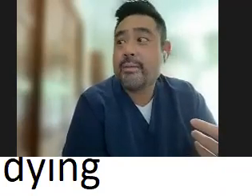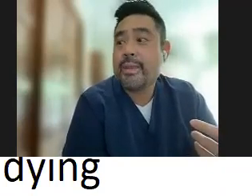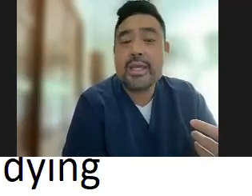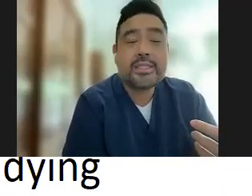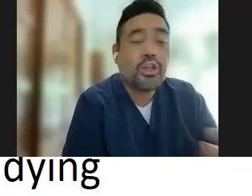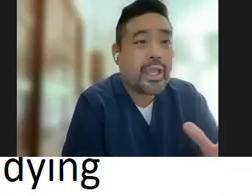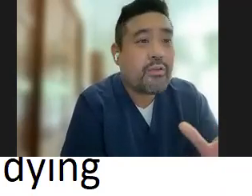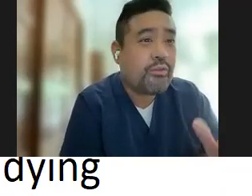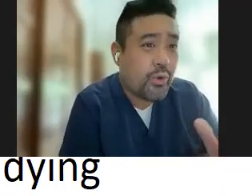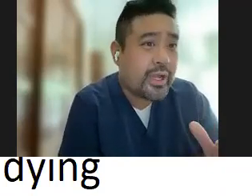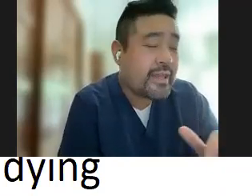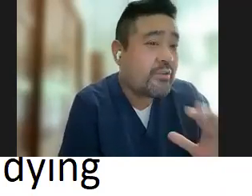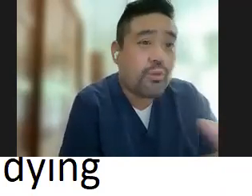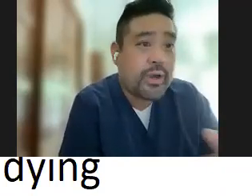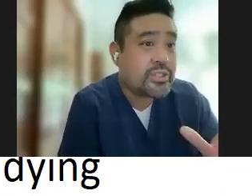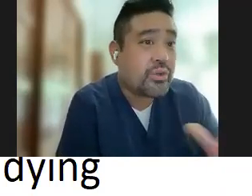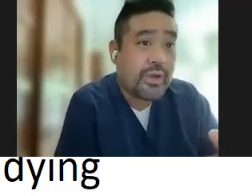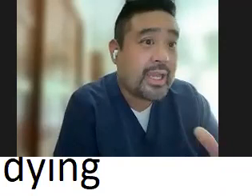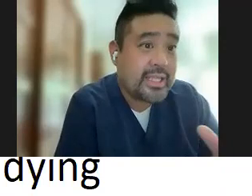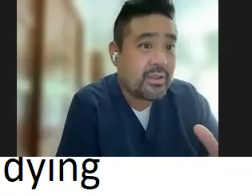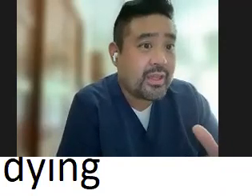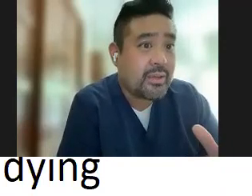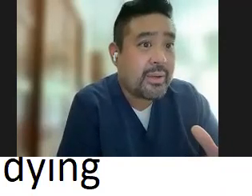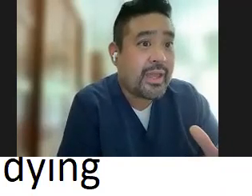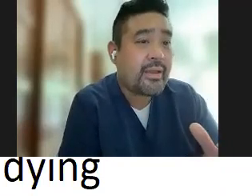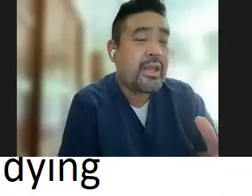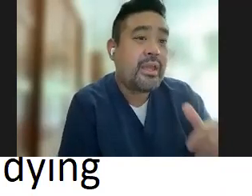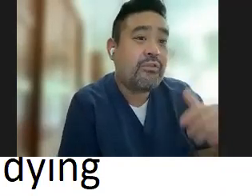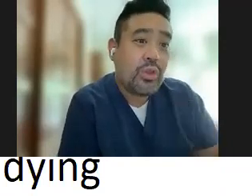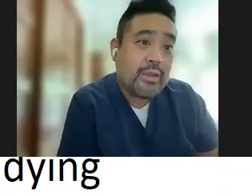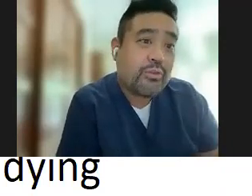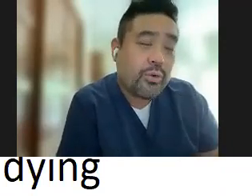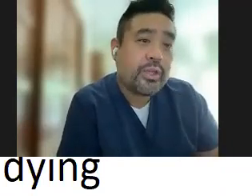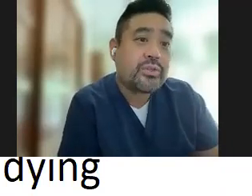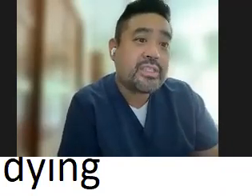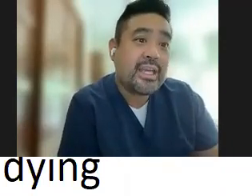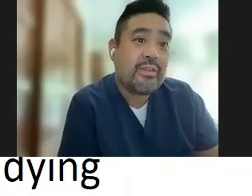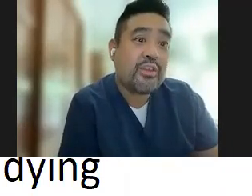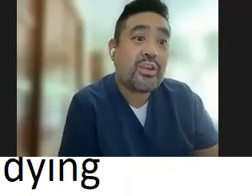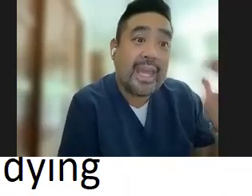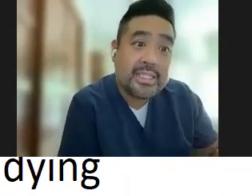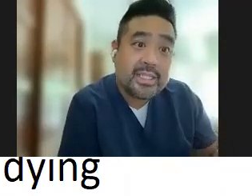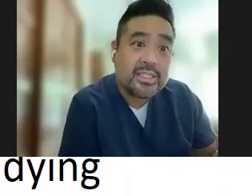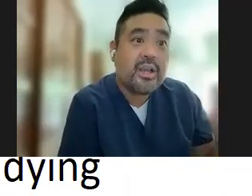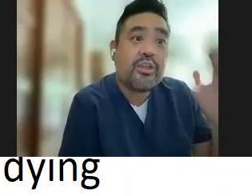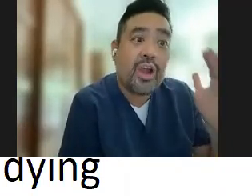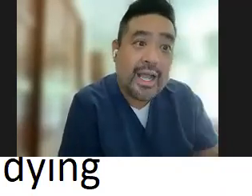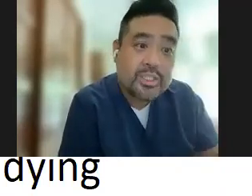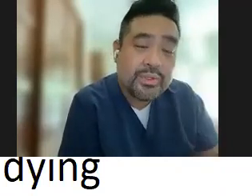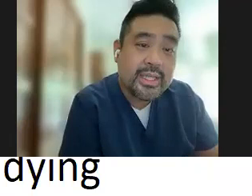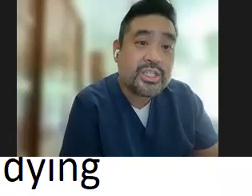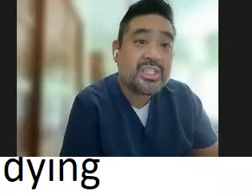seen is look at Florida. I think Florida is a great case to think about that. If you look at Florida, you'll see that their cases,